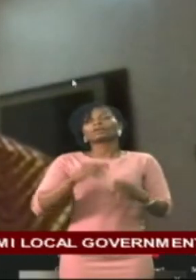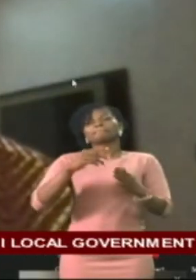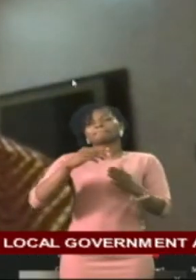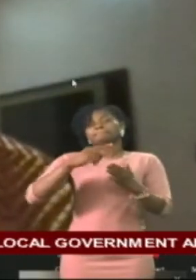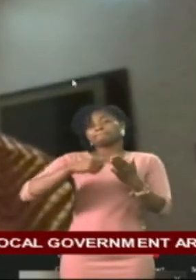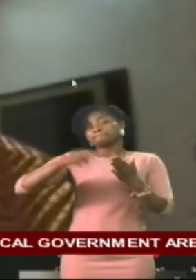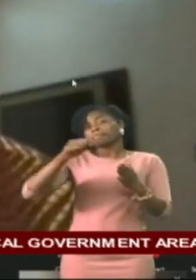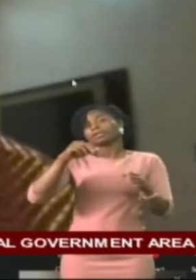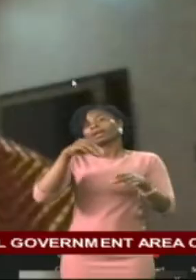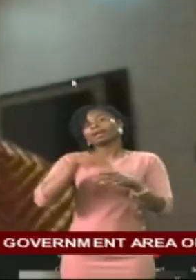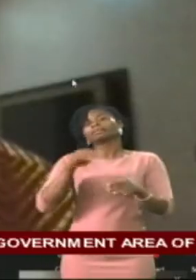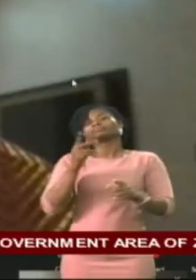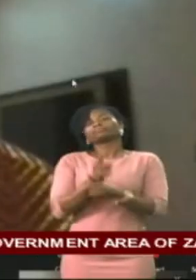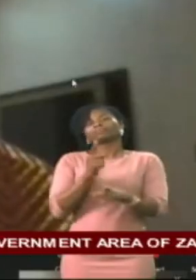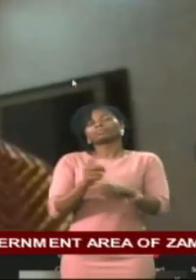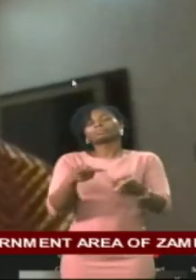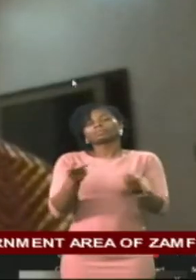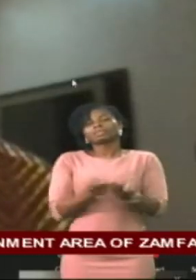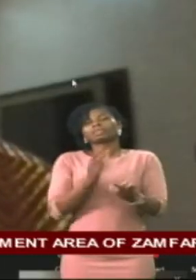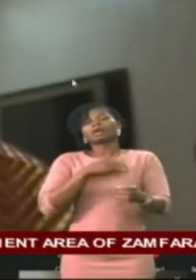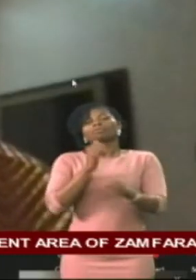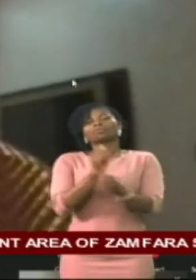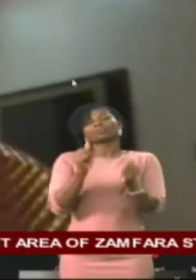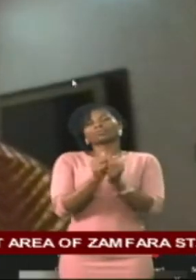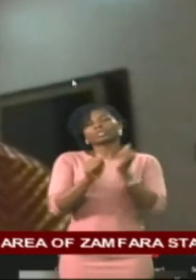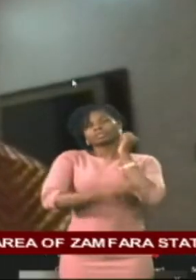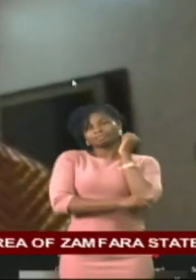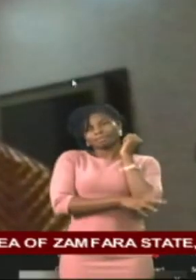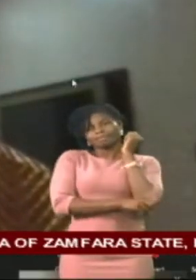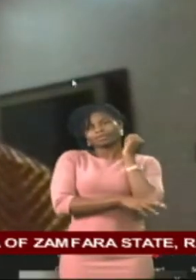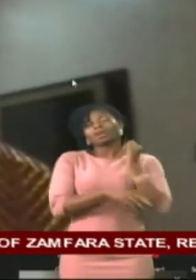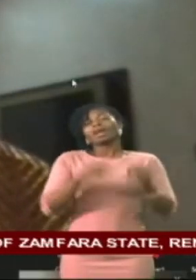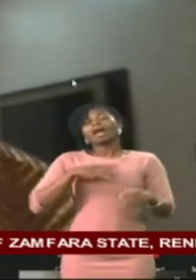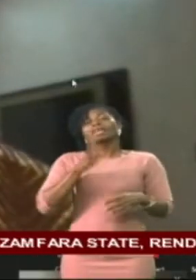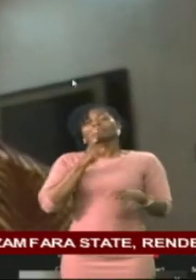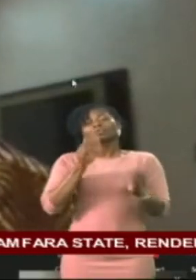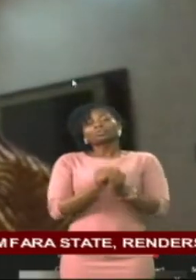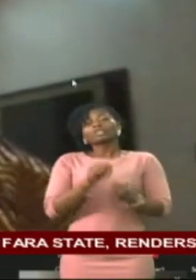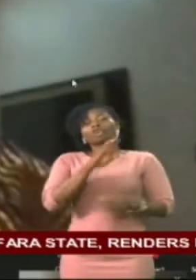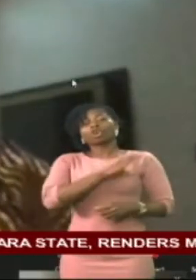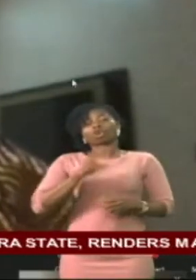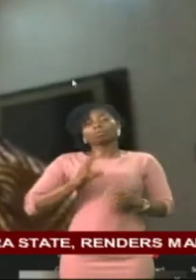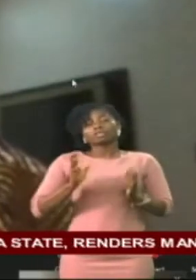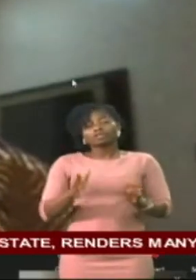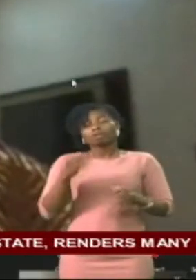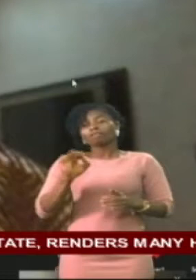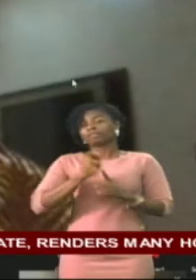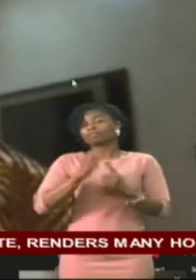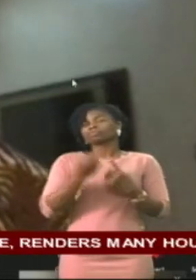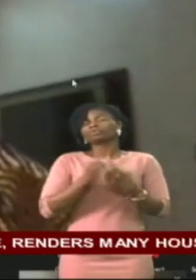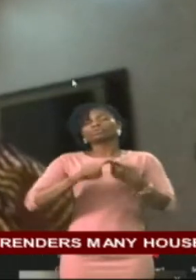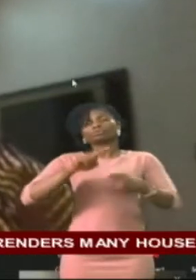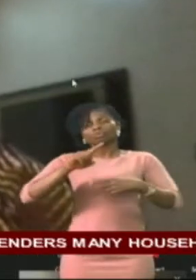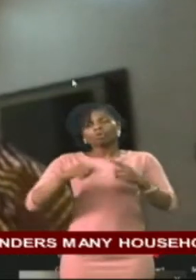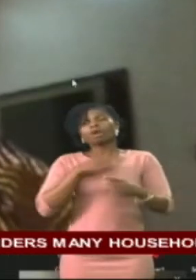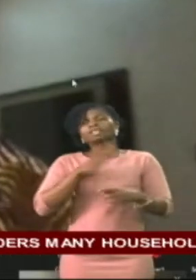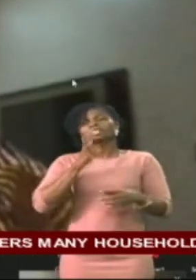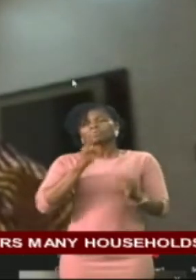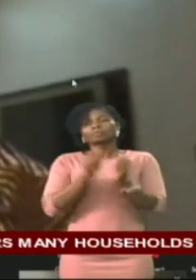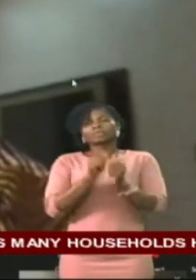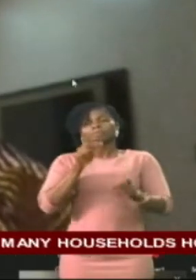correct places, and also engage with the grassroots. So I expect the commissioners for environment to go further down to speak with those in the local